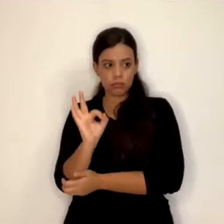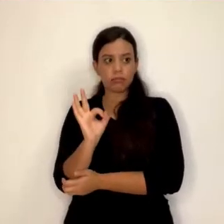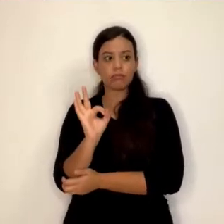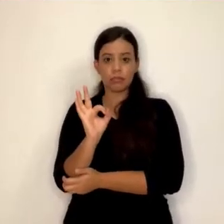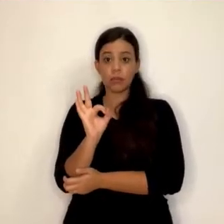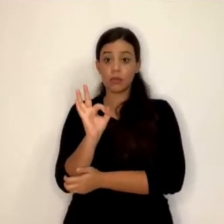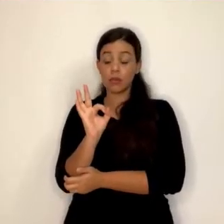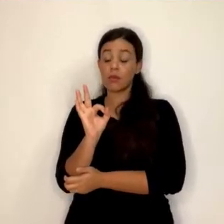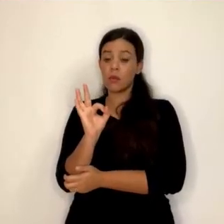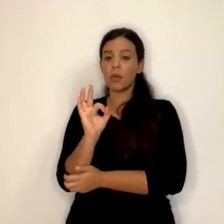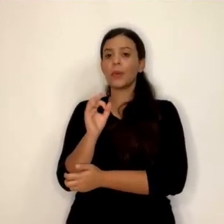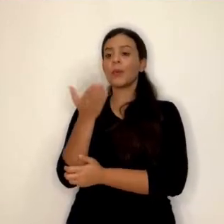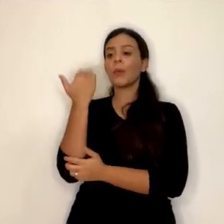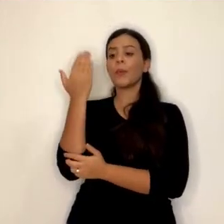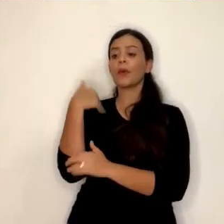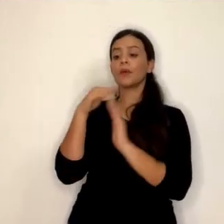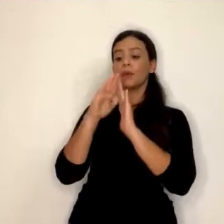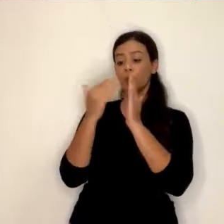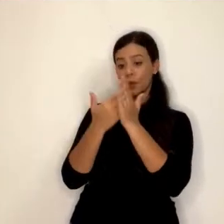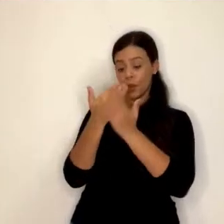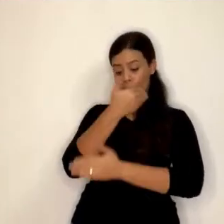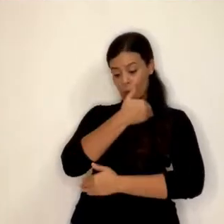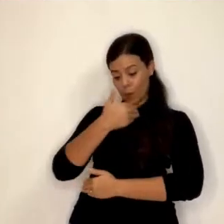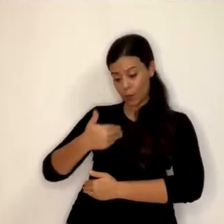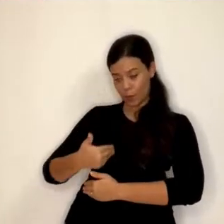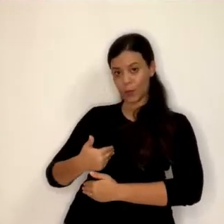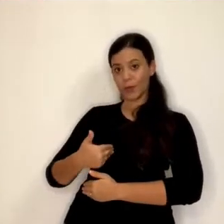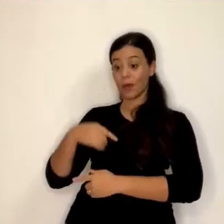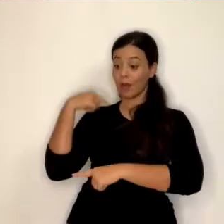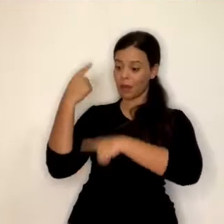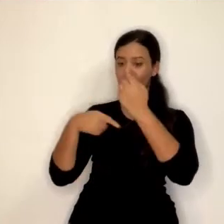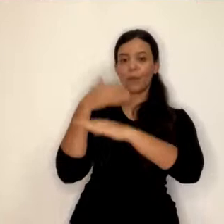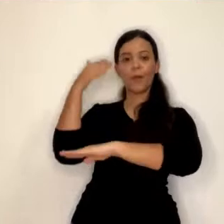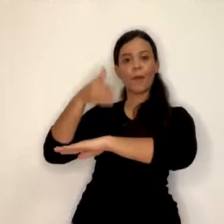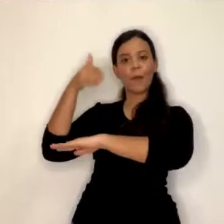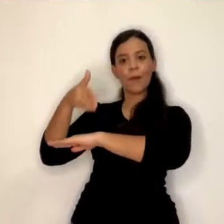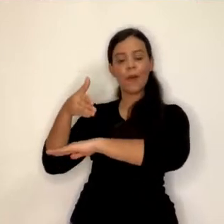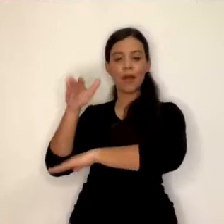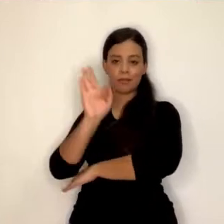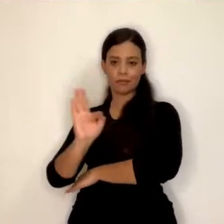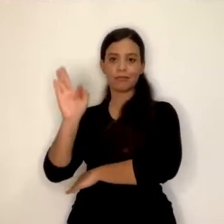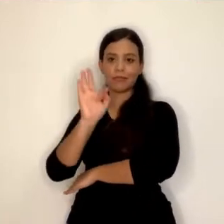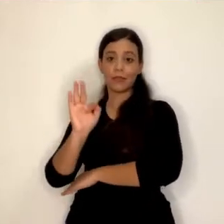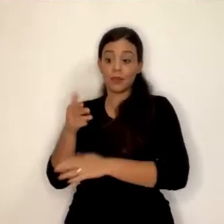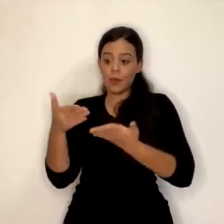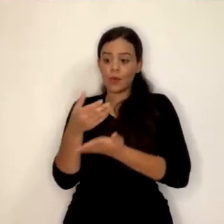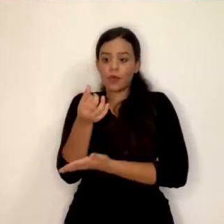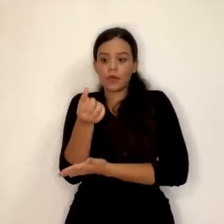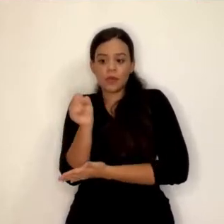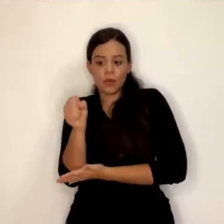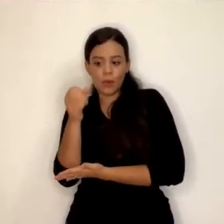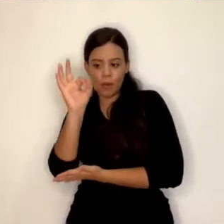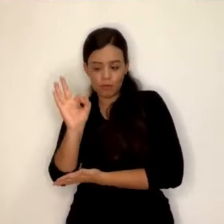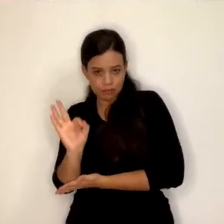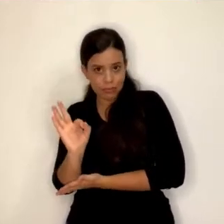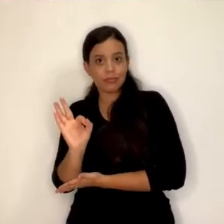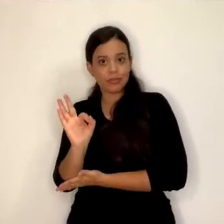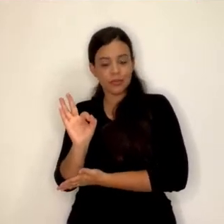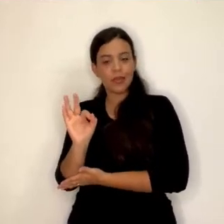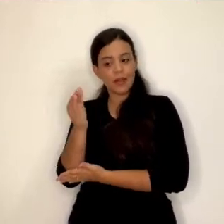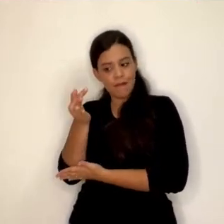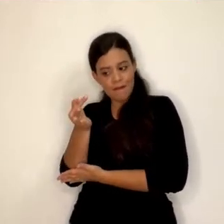68% are now coming from public institutions. They have finished school, and now